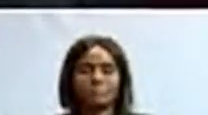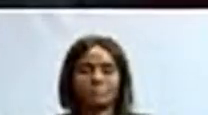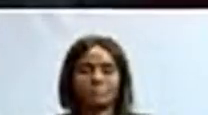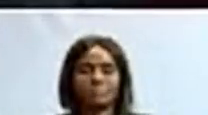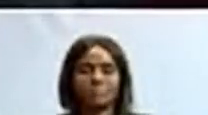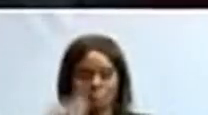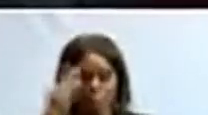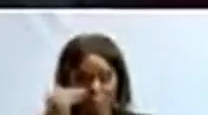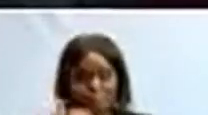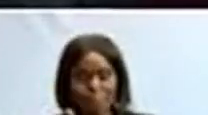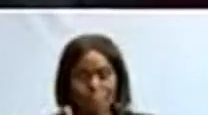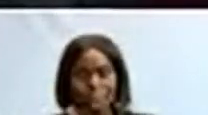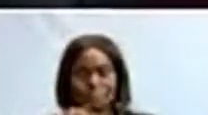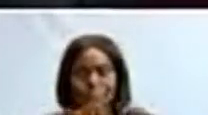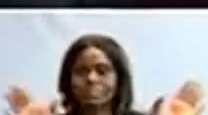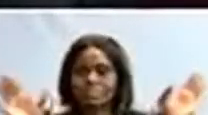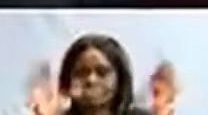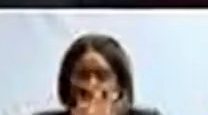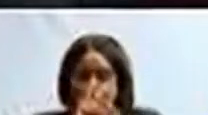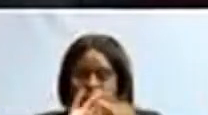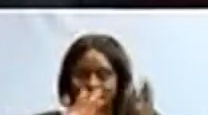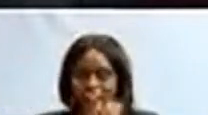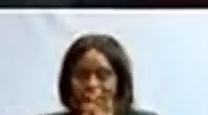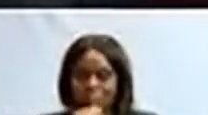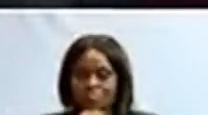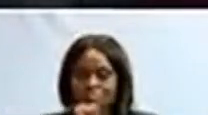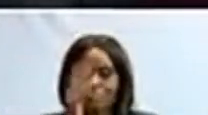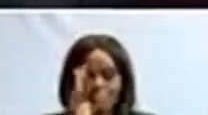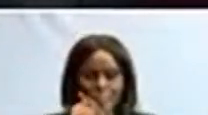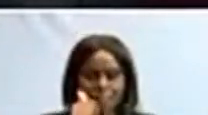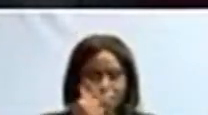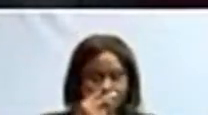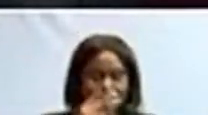No wonder there is a blank page that he never saw even himself.